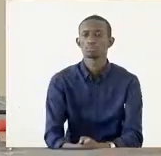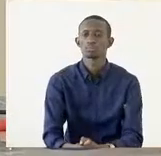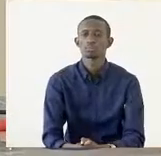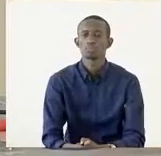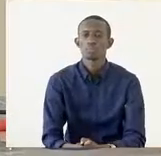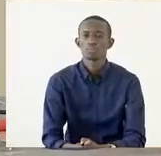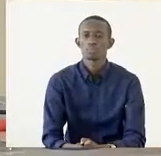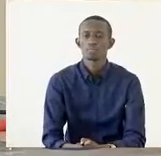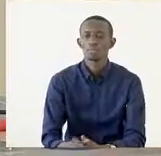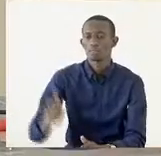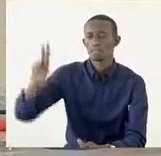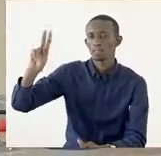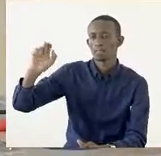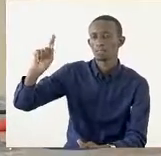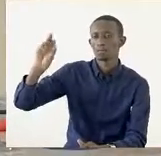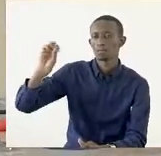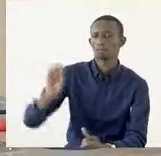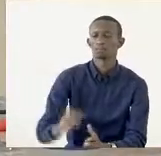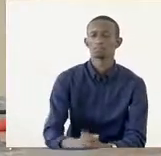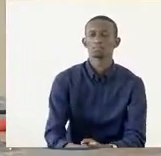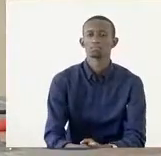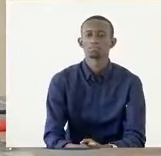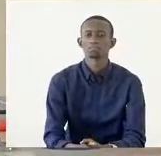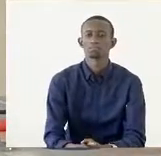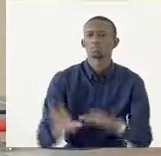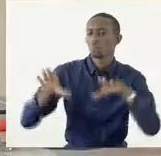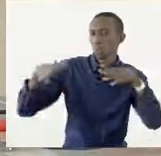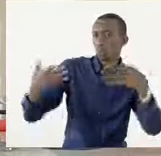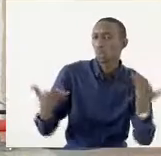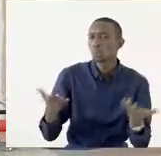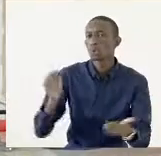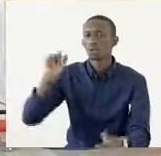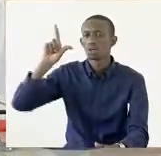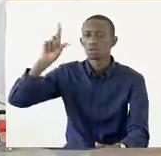aliphatic ketone or aldehyde,